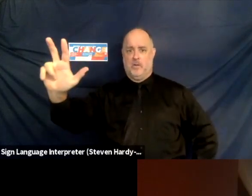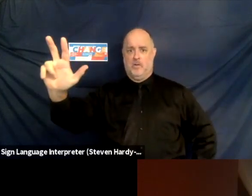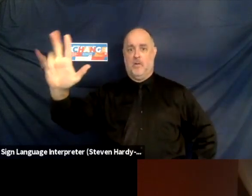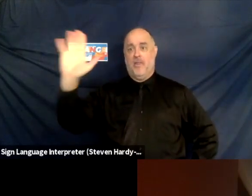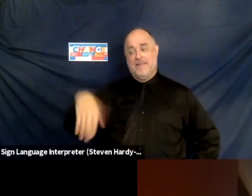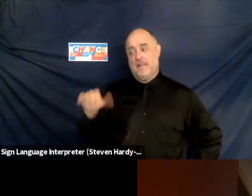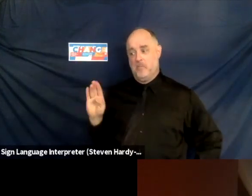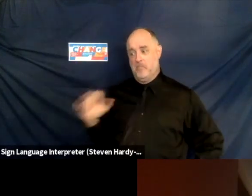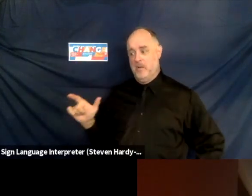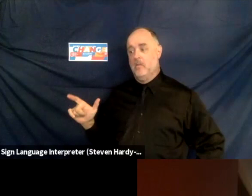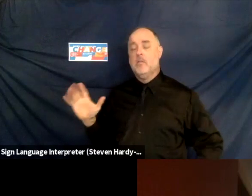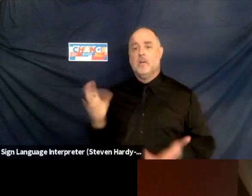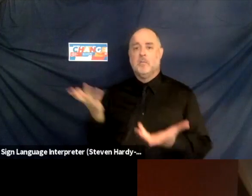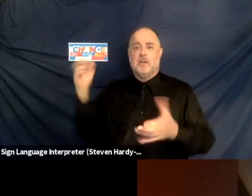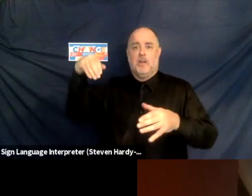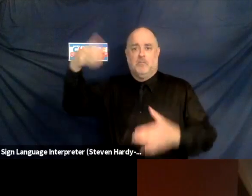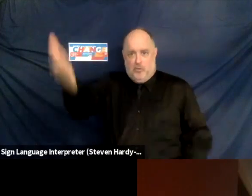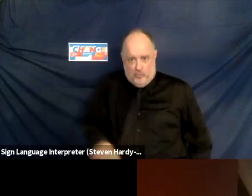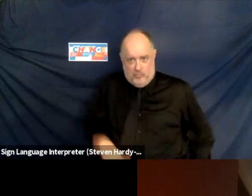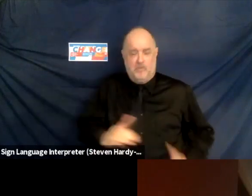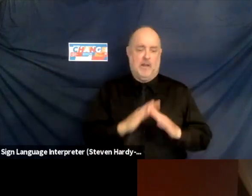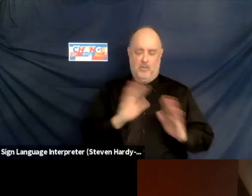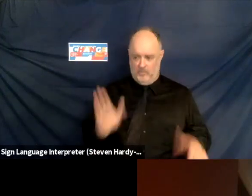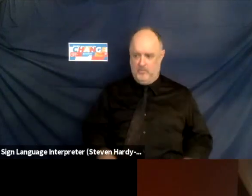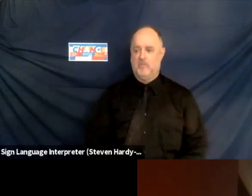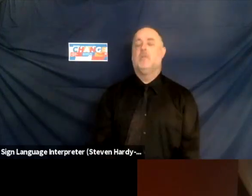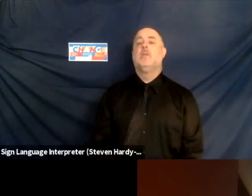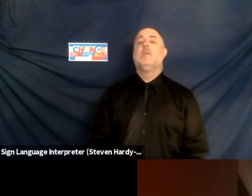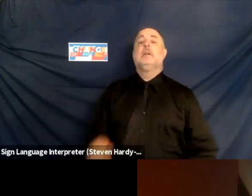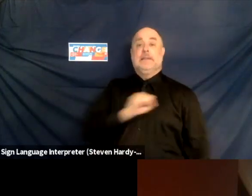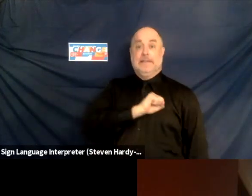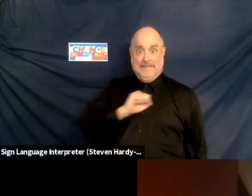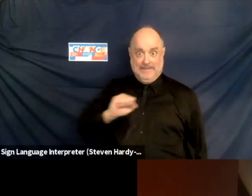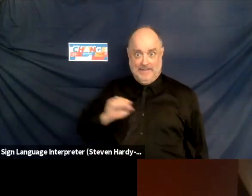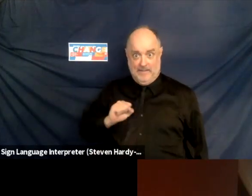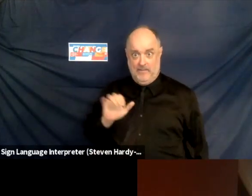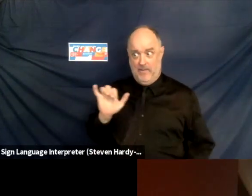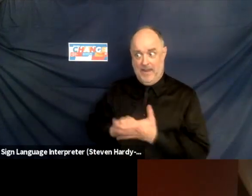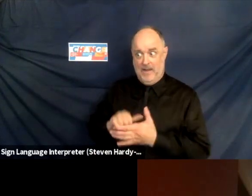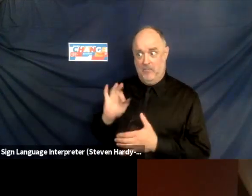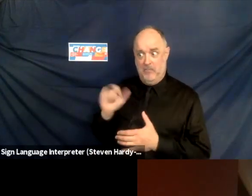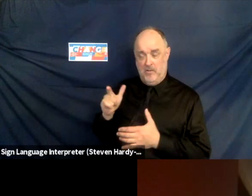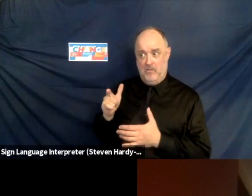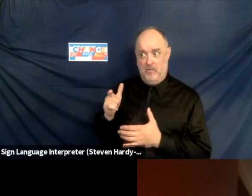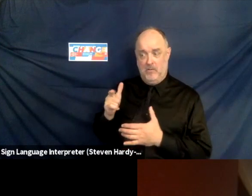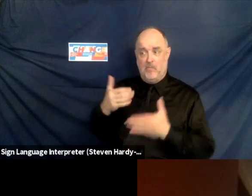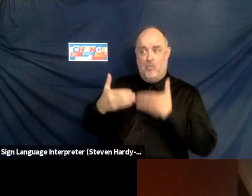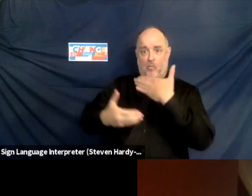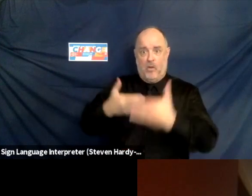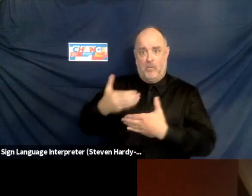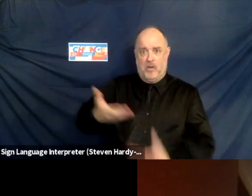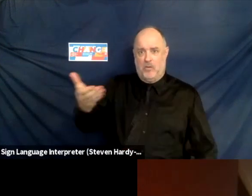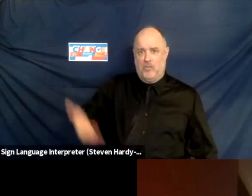is a sponsor of. And then in the Senate, that bill is in the process of being introduced, but